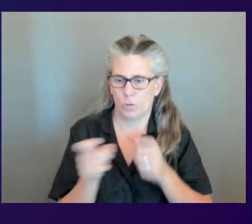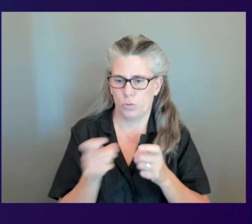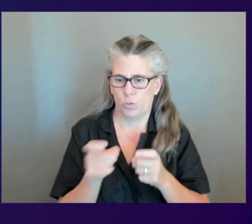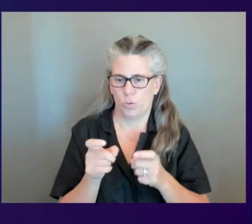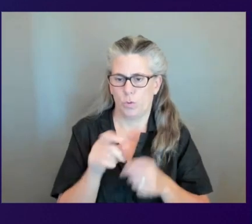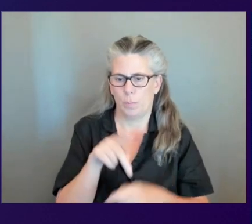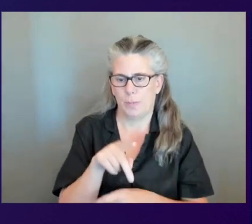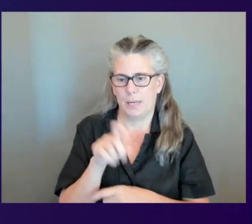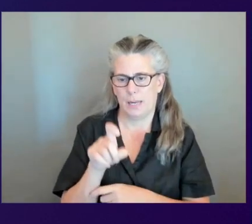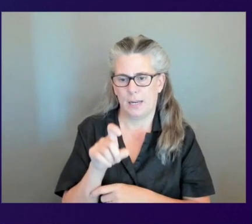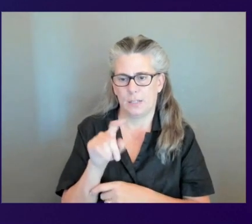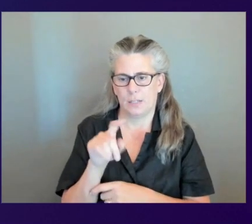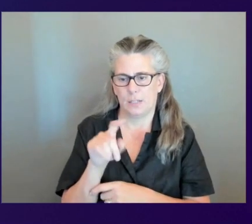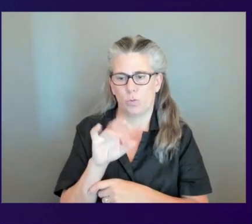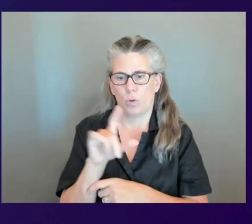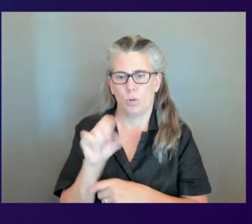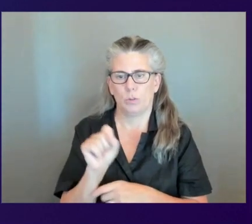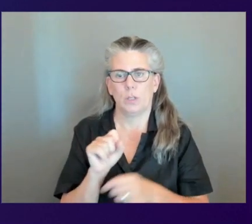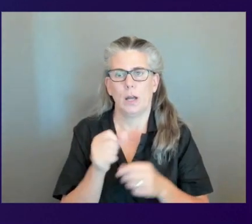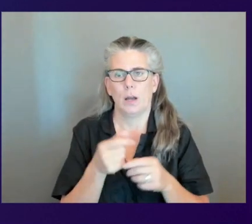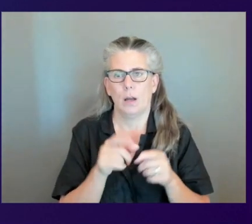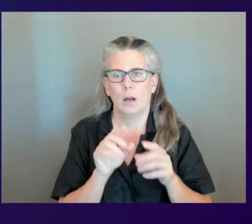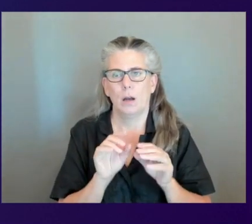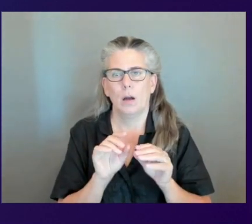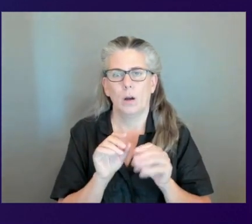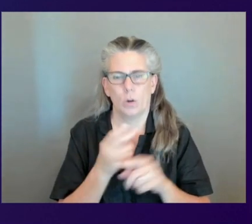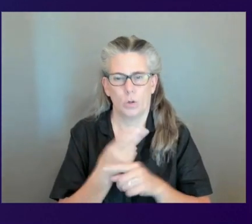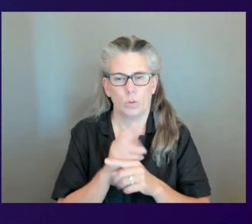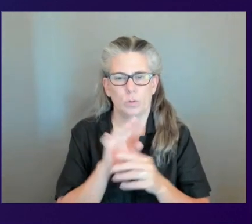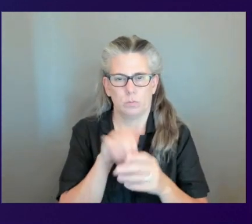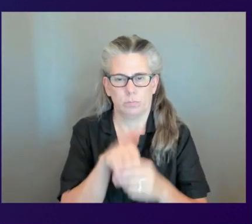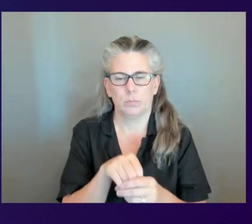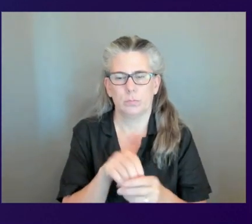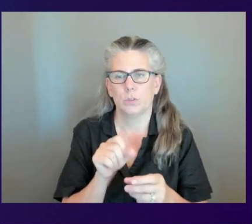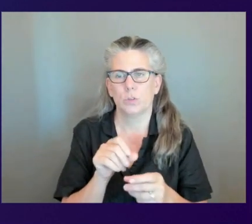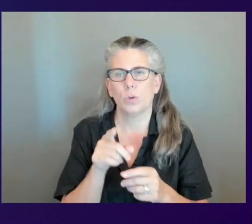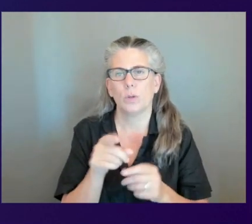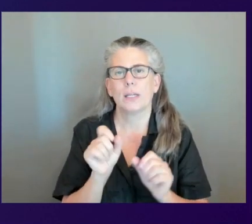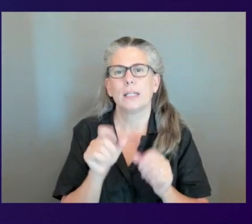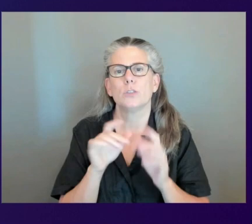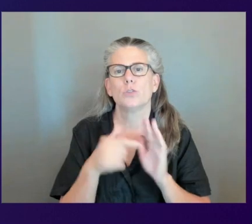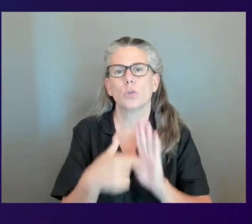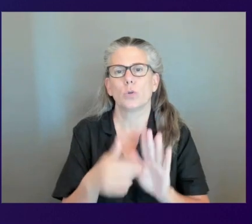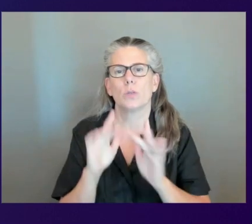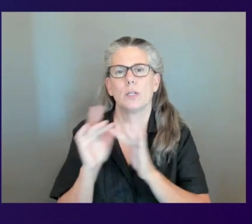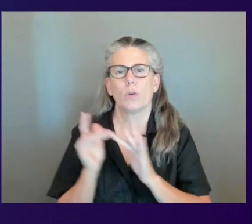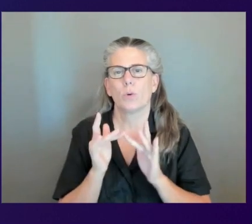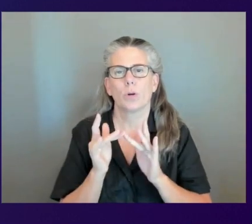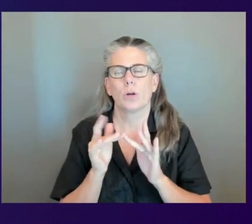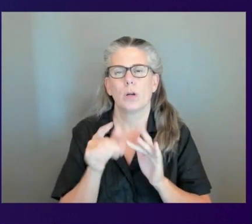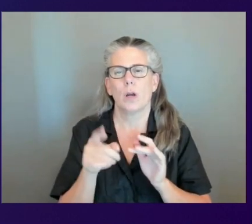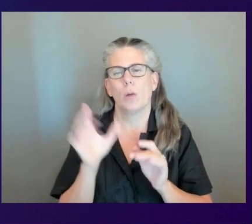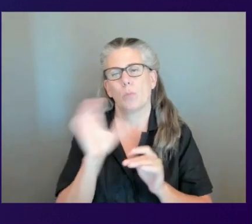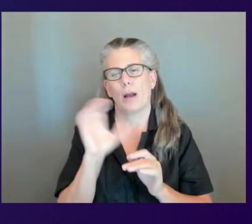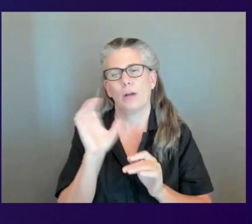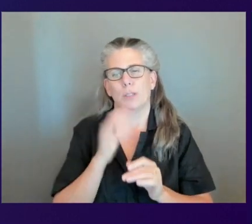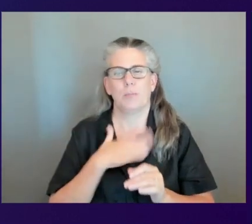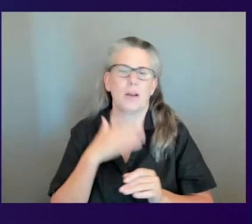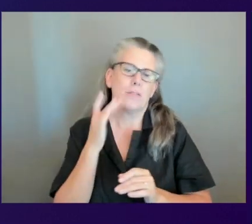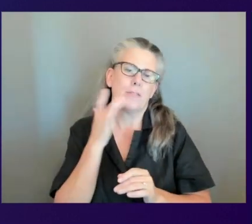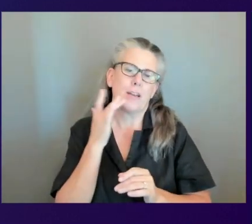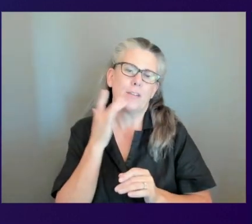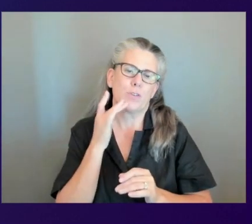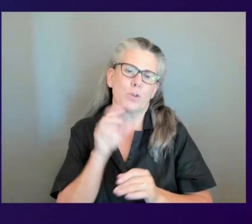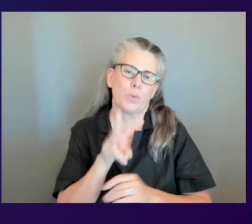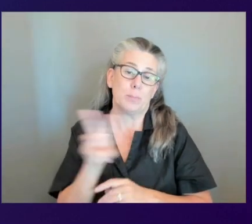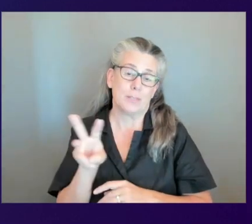devices or trusted networks. And so here, as you can see on the screen, I am browsing. I'm on my favorite website. And then from there,